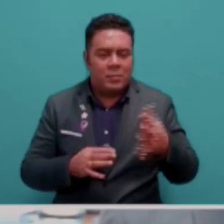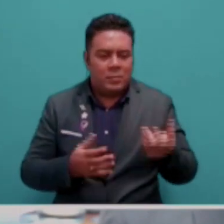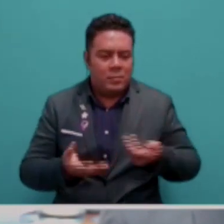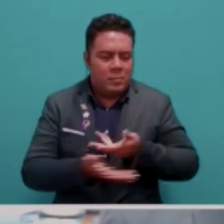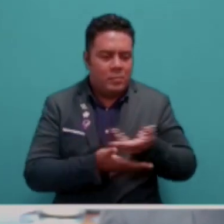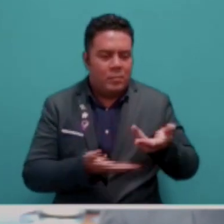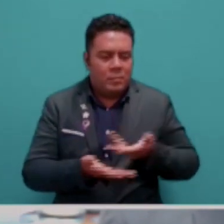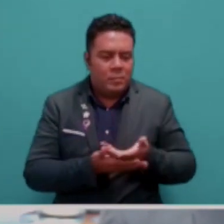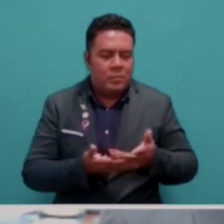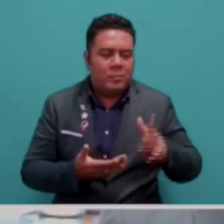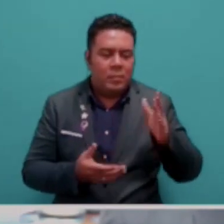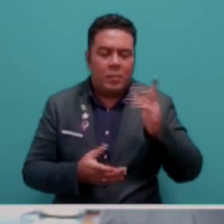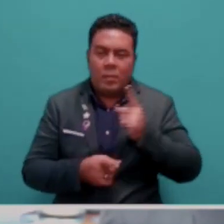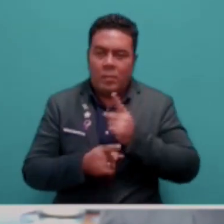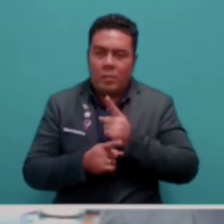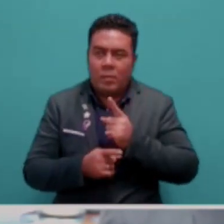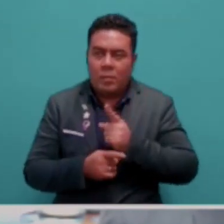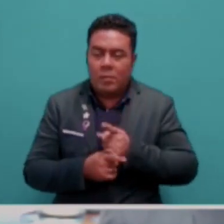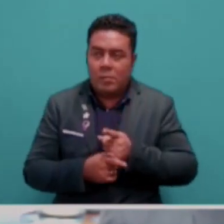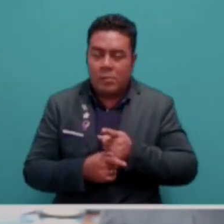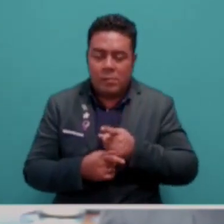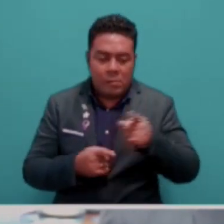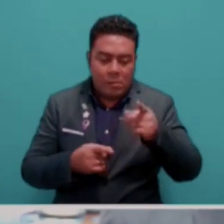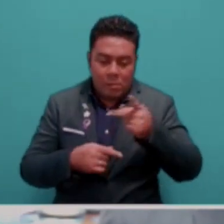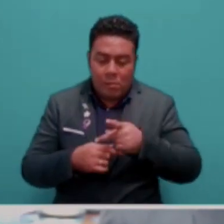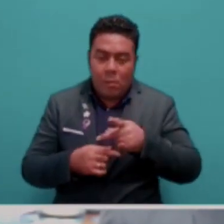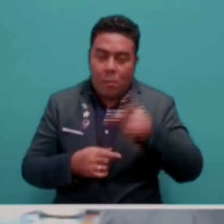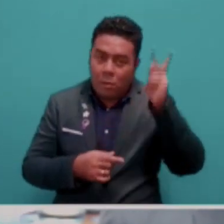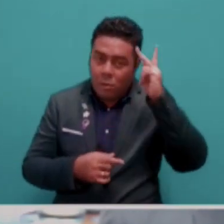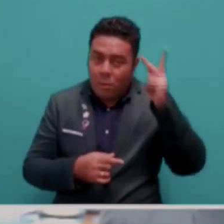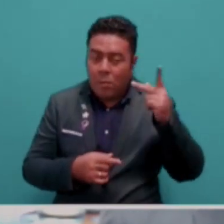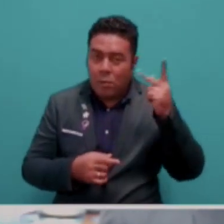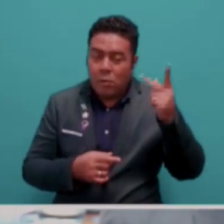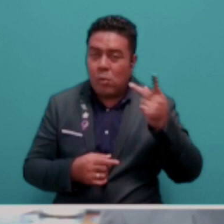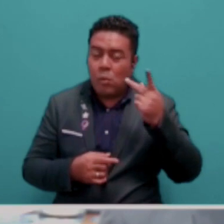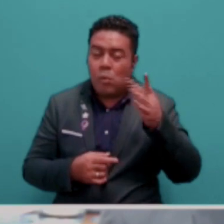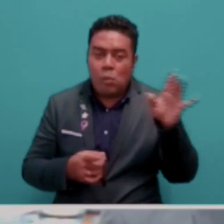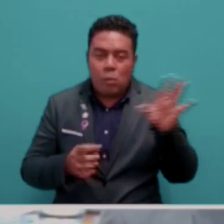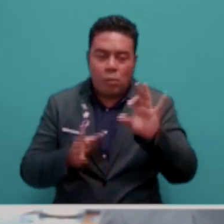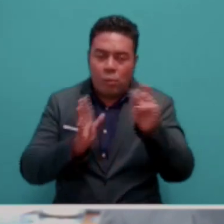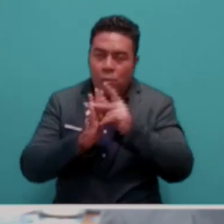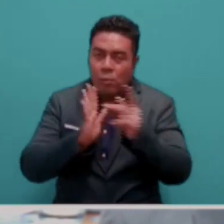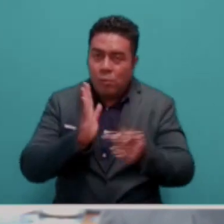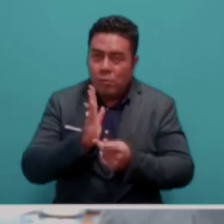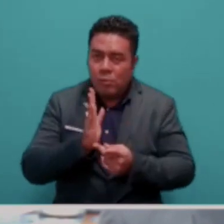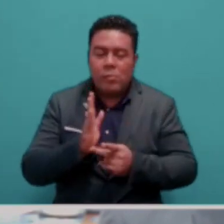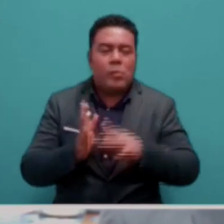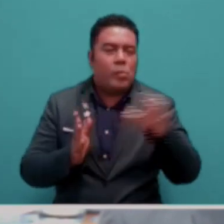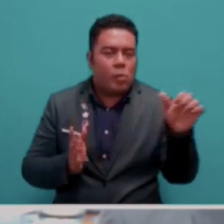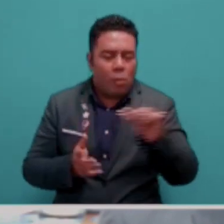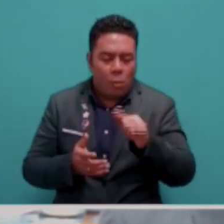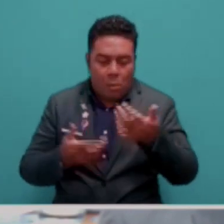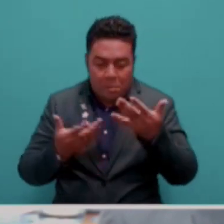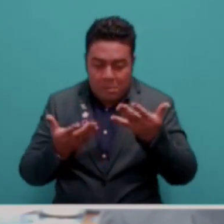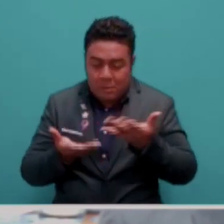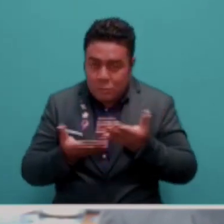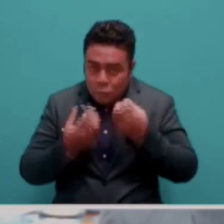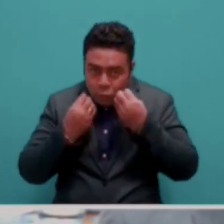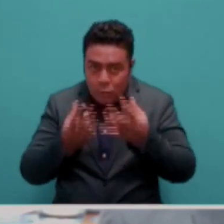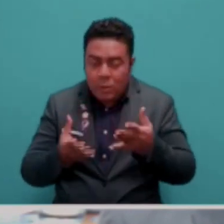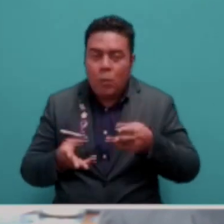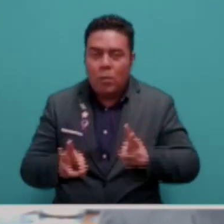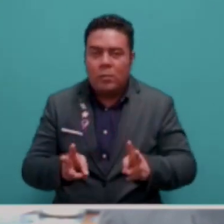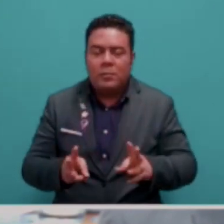regard to the following principles: that the allowances and benefits payable should be determined in a way